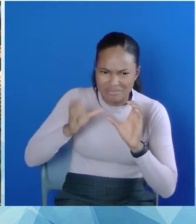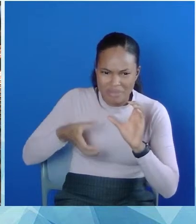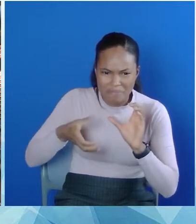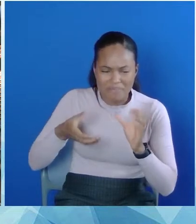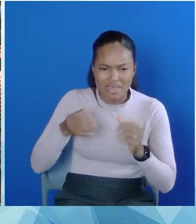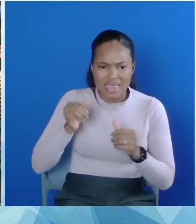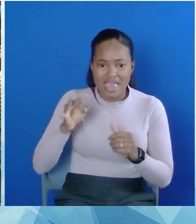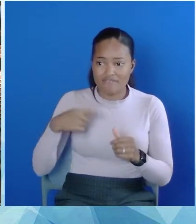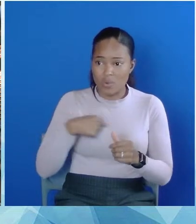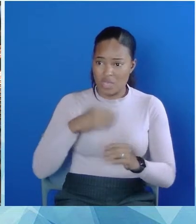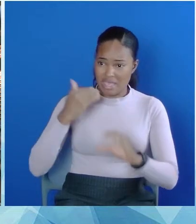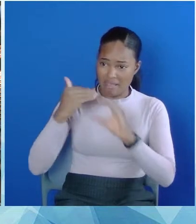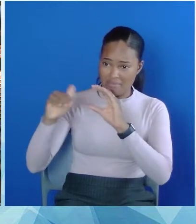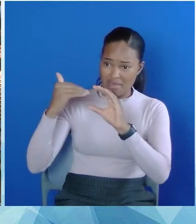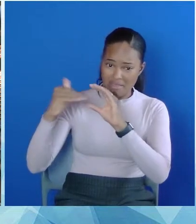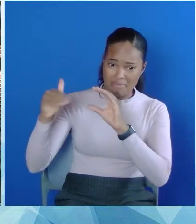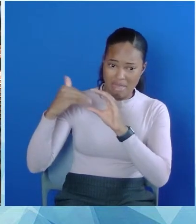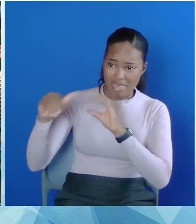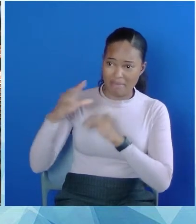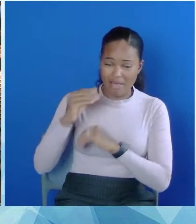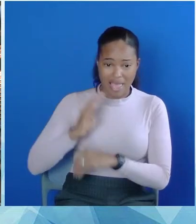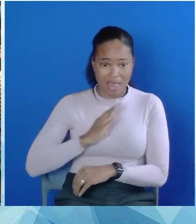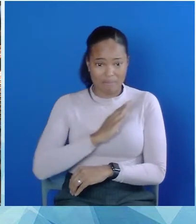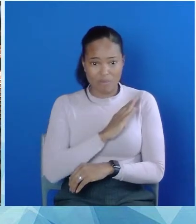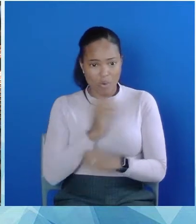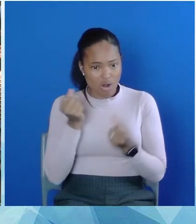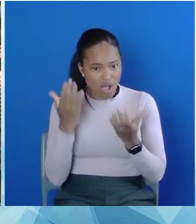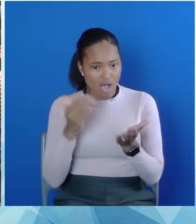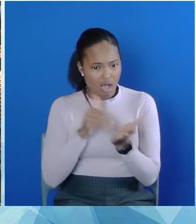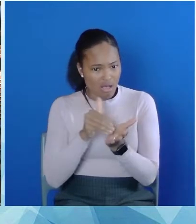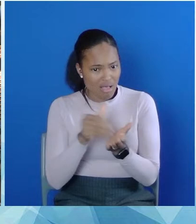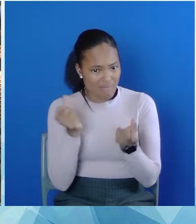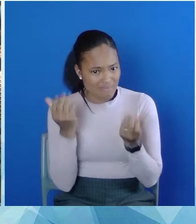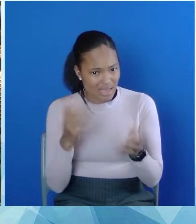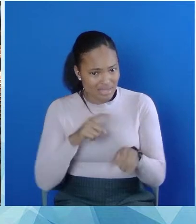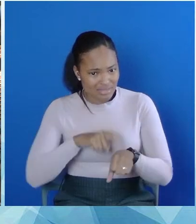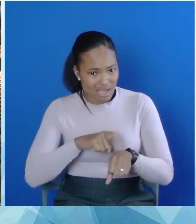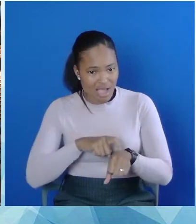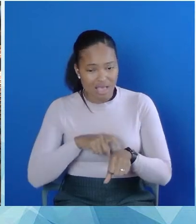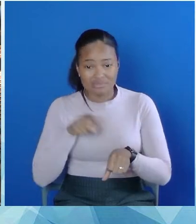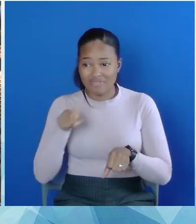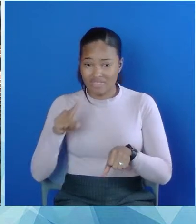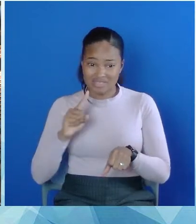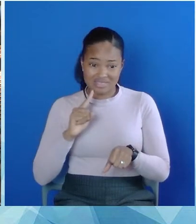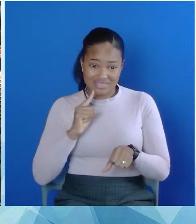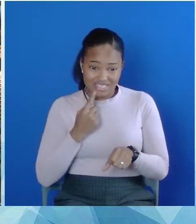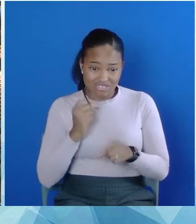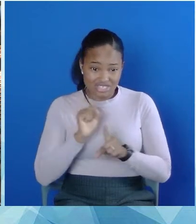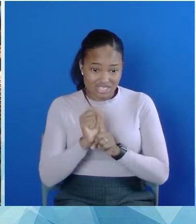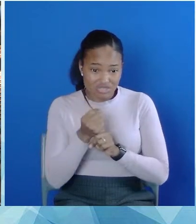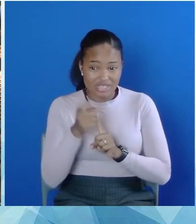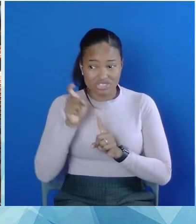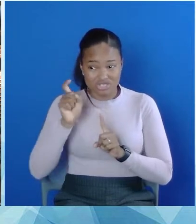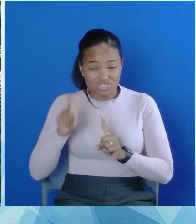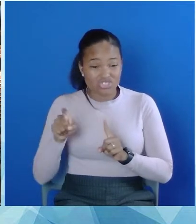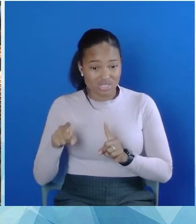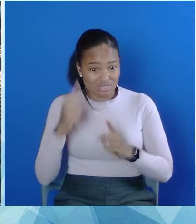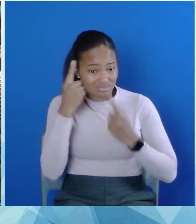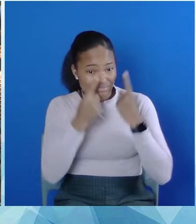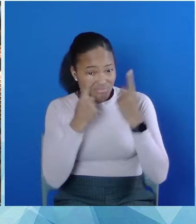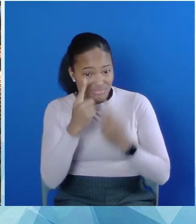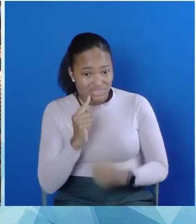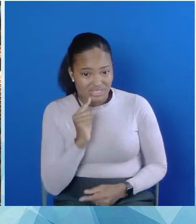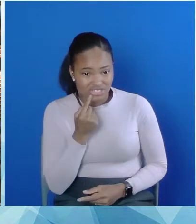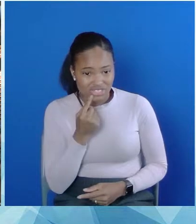and the board many times. This is a serious situation. This should have been taken serious since day one.